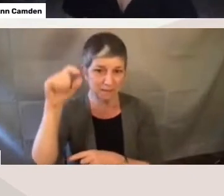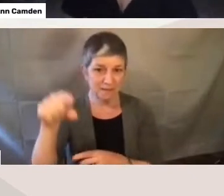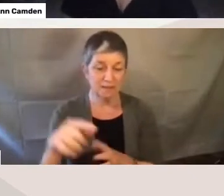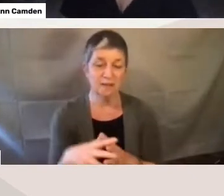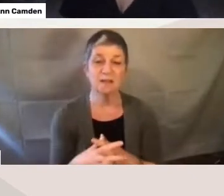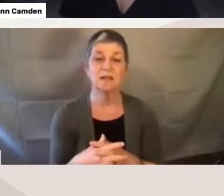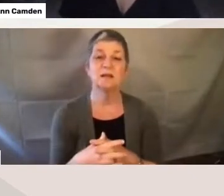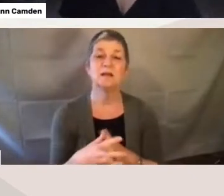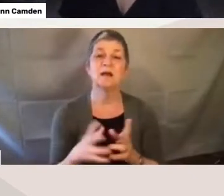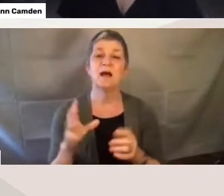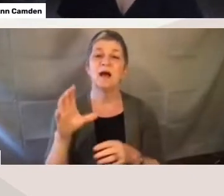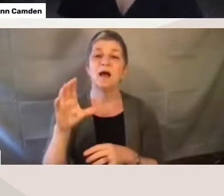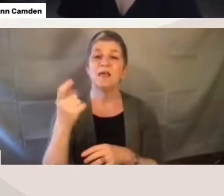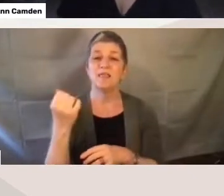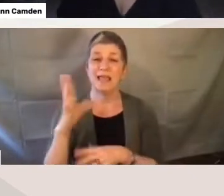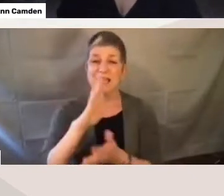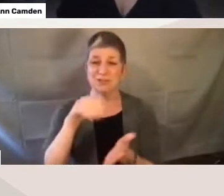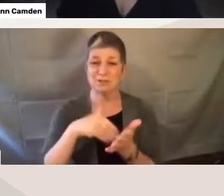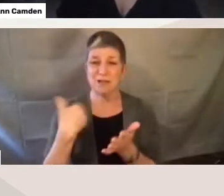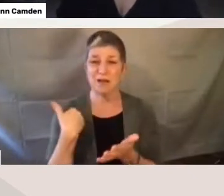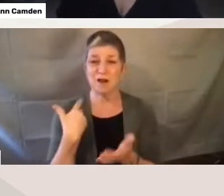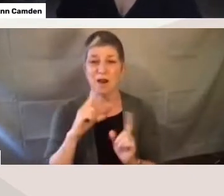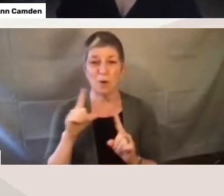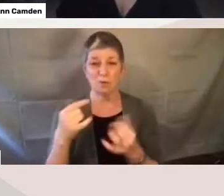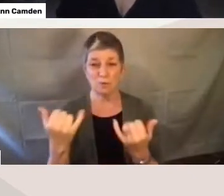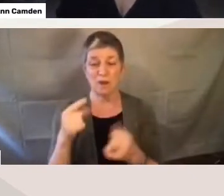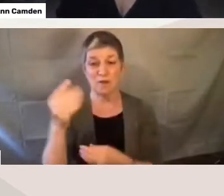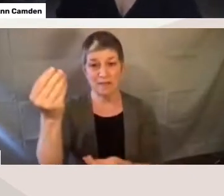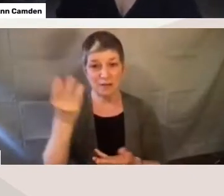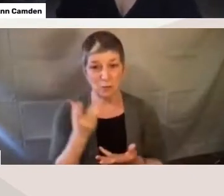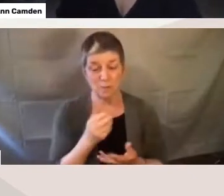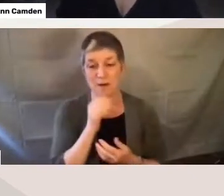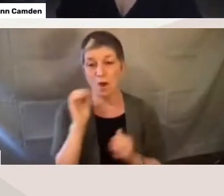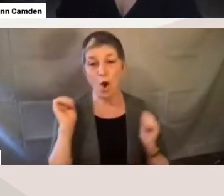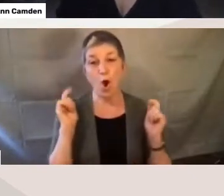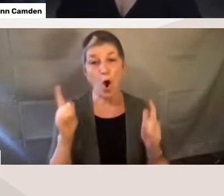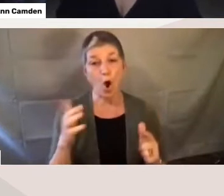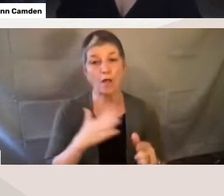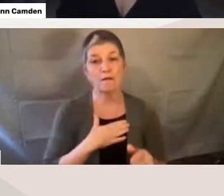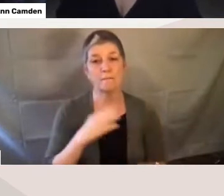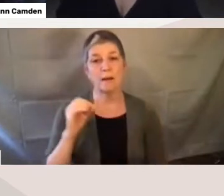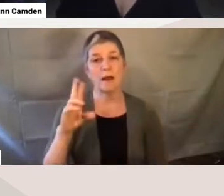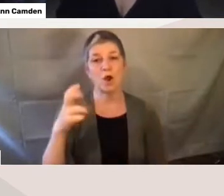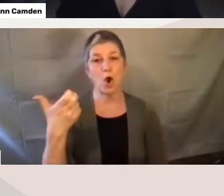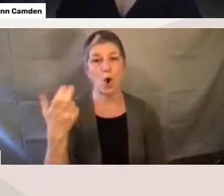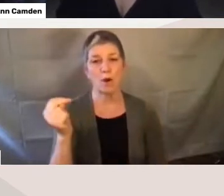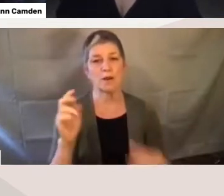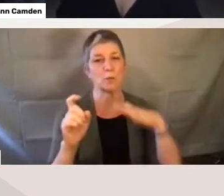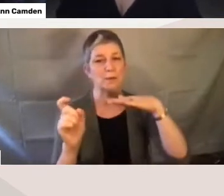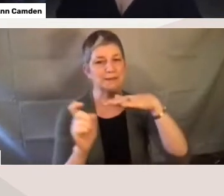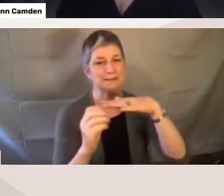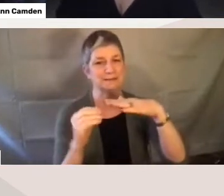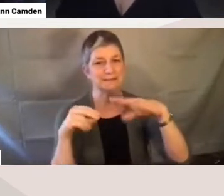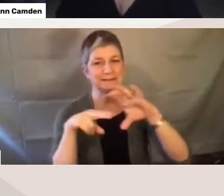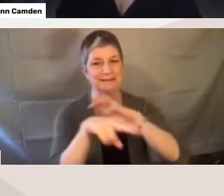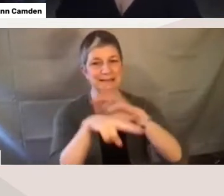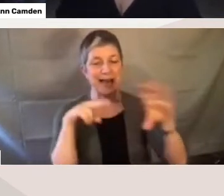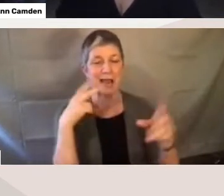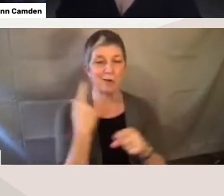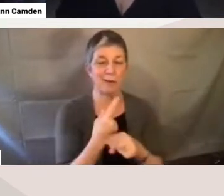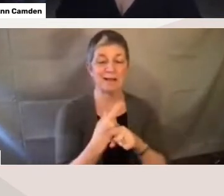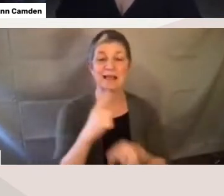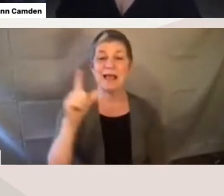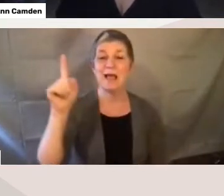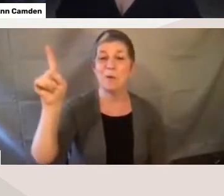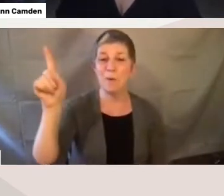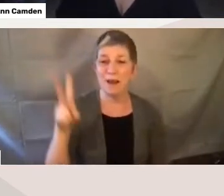at the cancer center I'm at now, they had told me that not all of my organs were scanned correctly. Like half of my liver wasn't